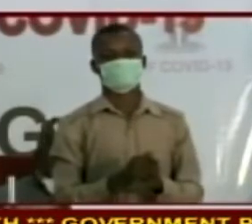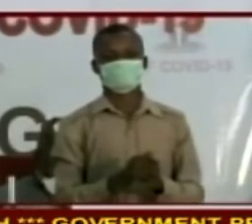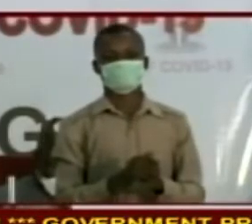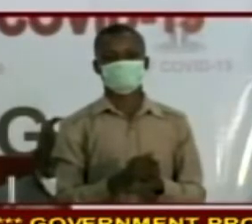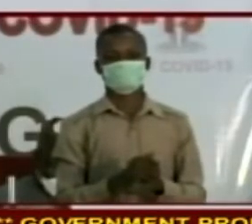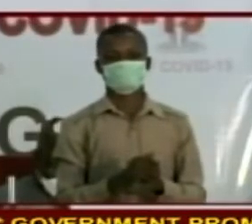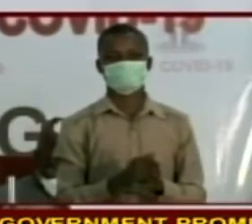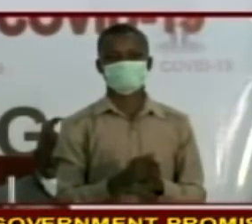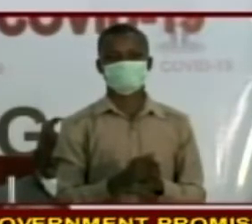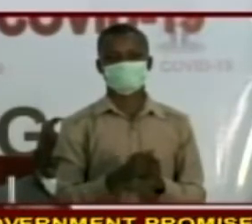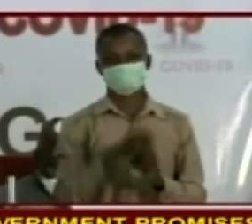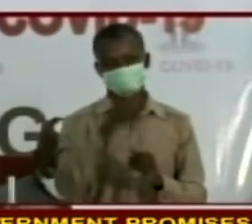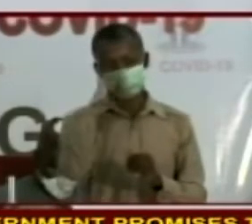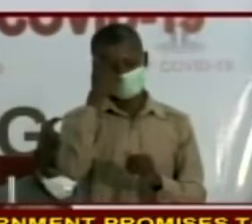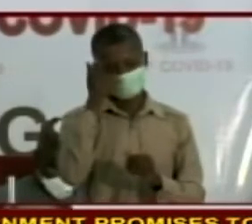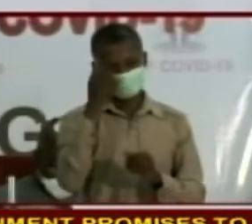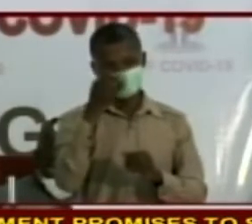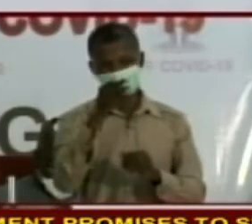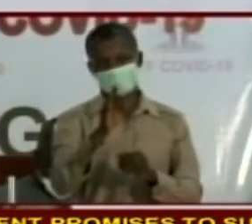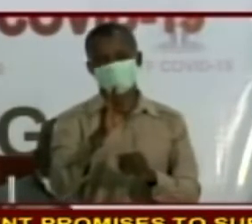because of